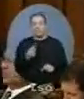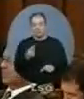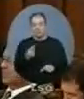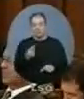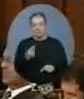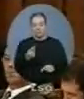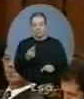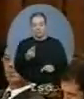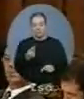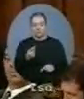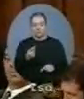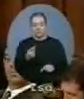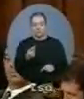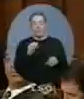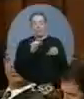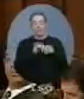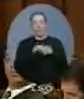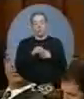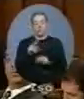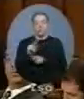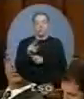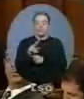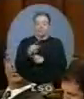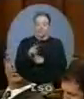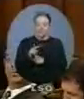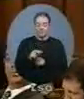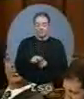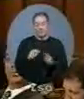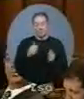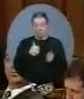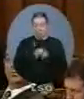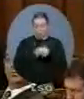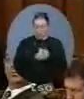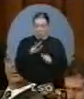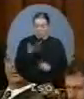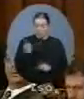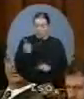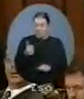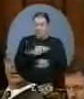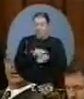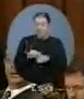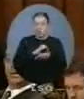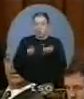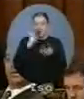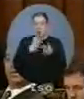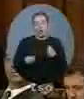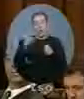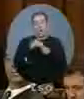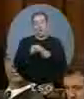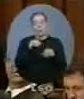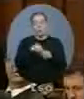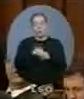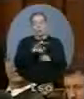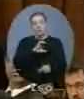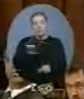speaking for them. With this reform, $310 million for more Canadian content on more platforms. It's what's going to serve Canada's future. The